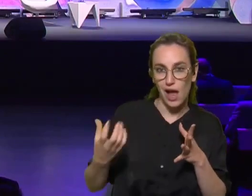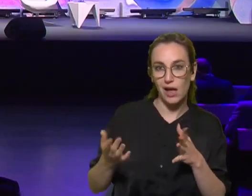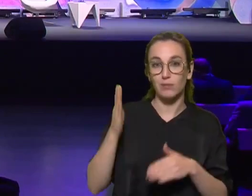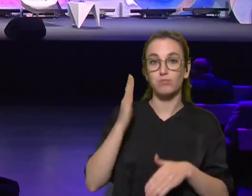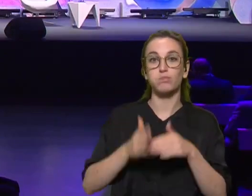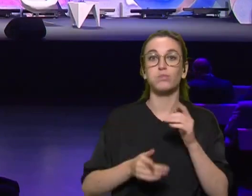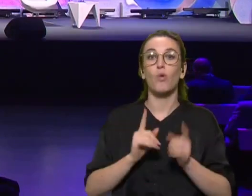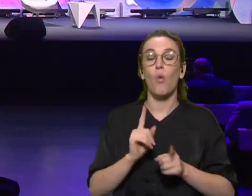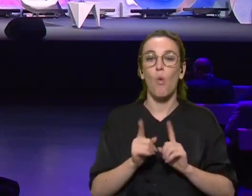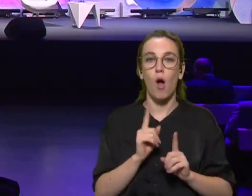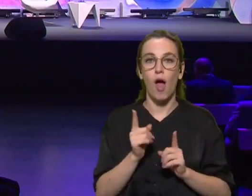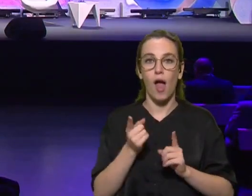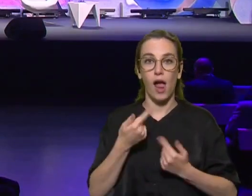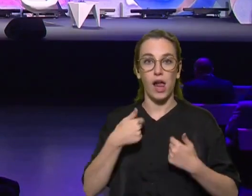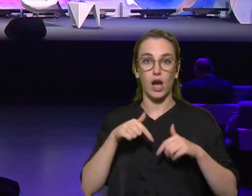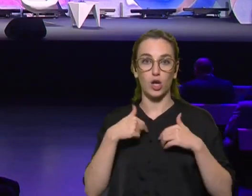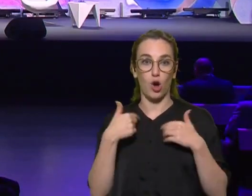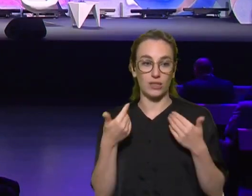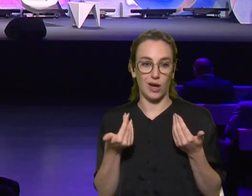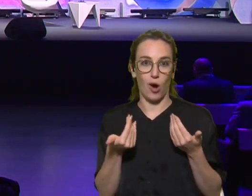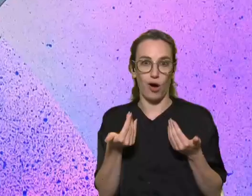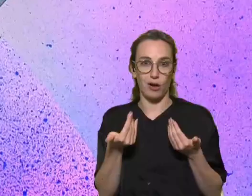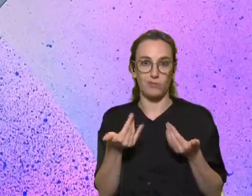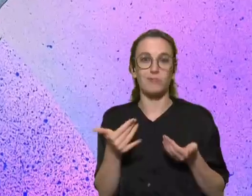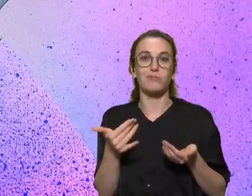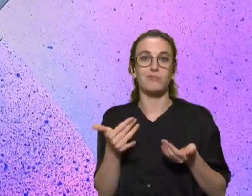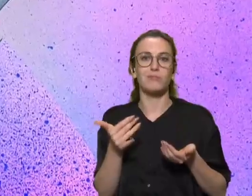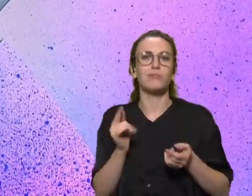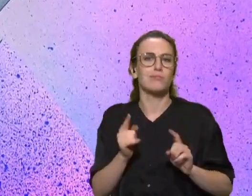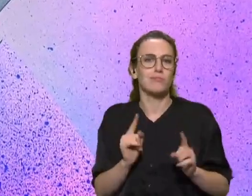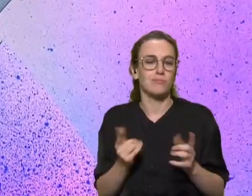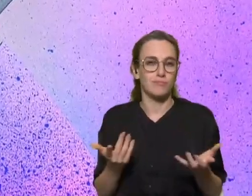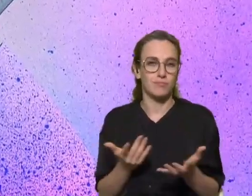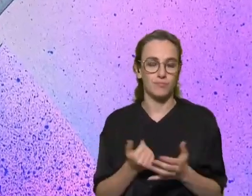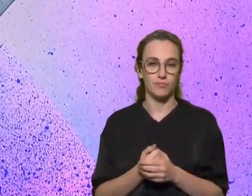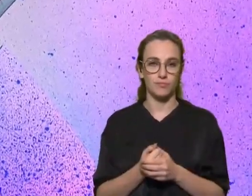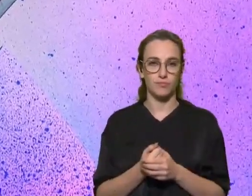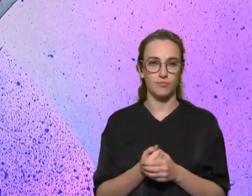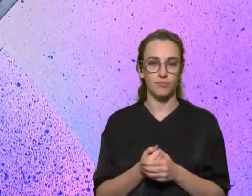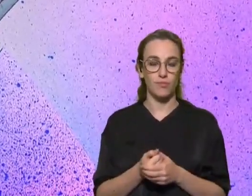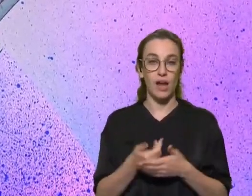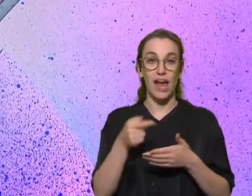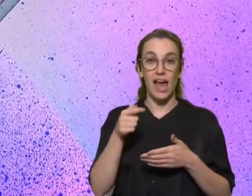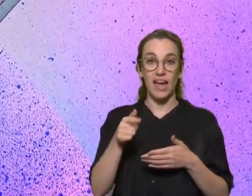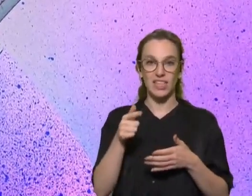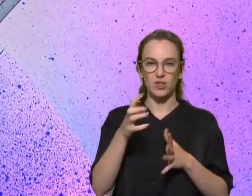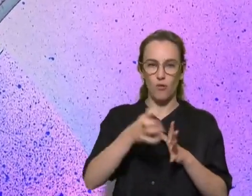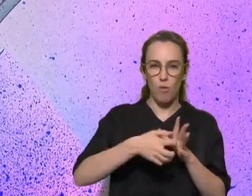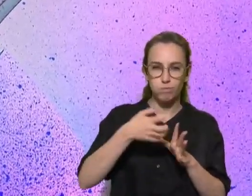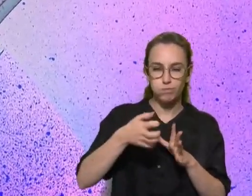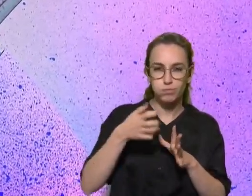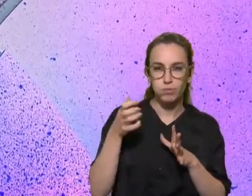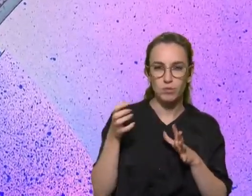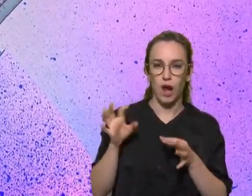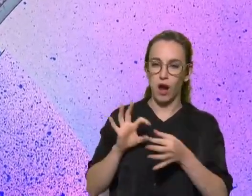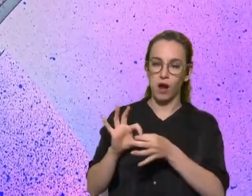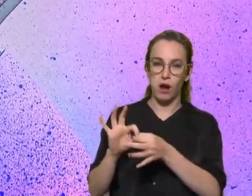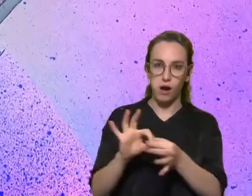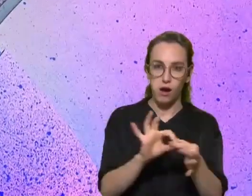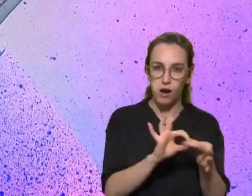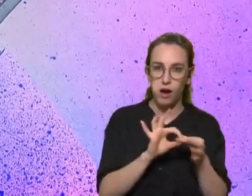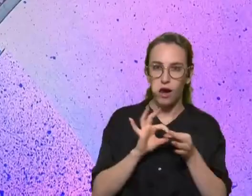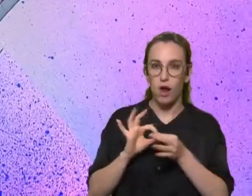happened, and where we are. And so basically, this was a process that was